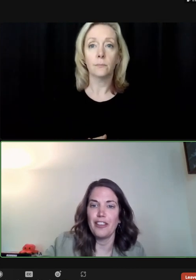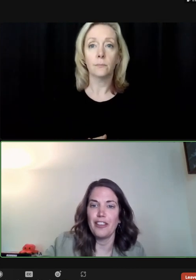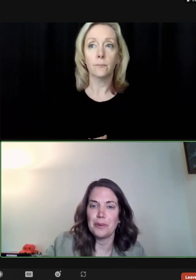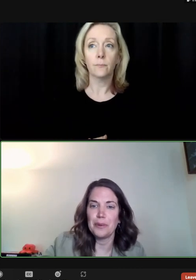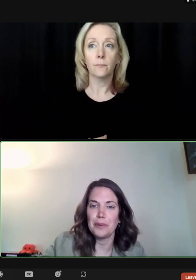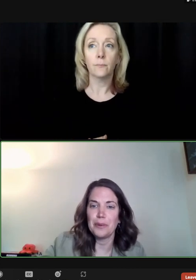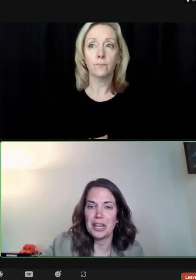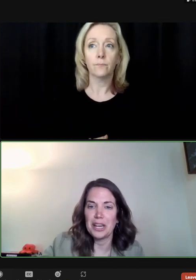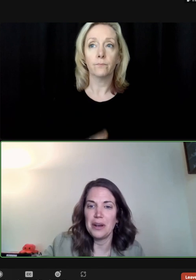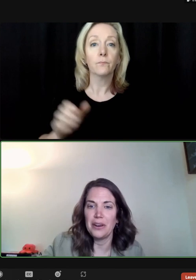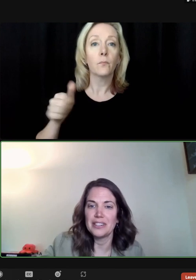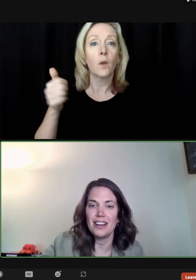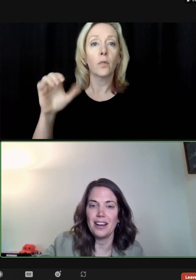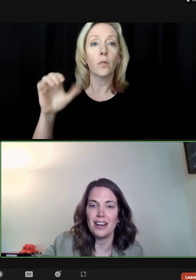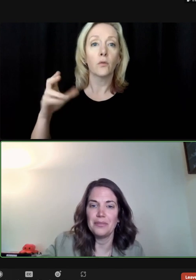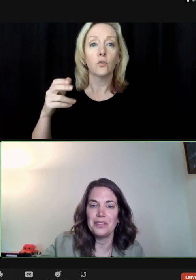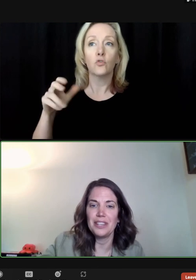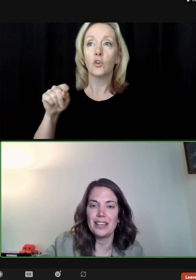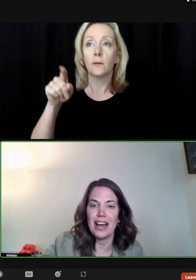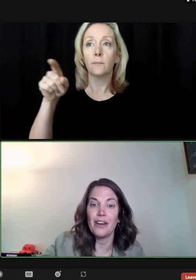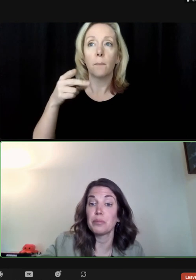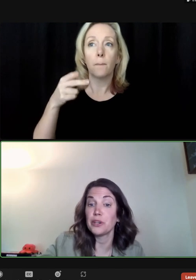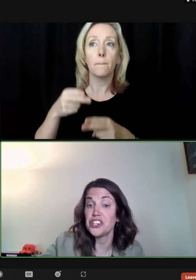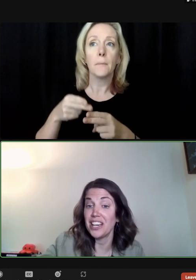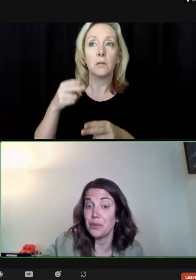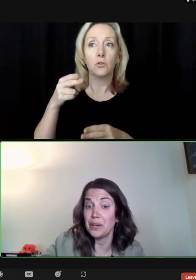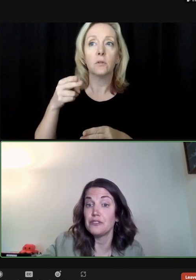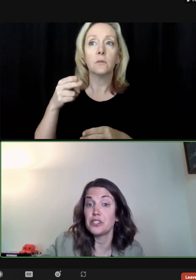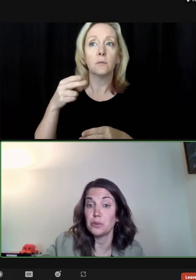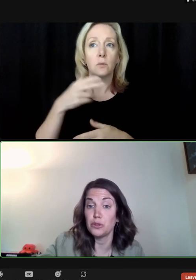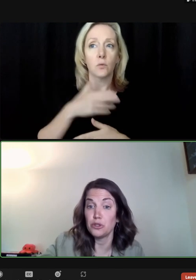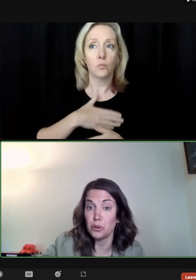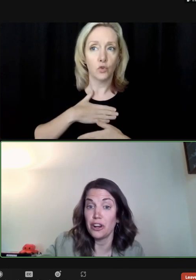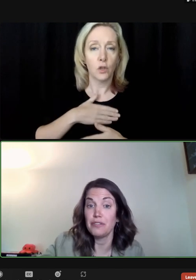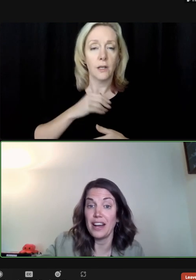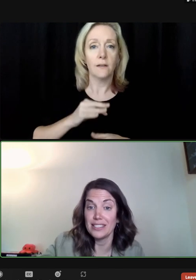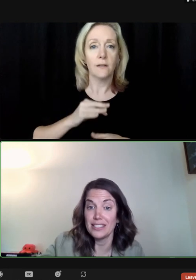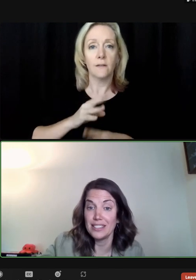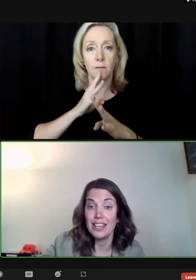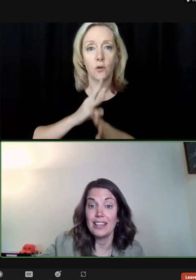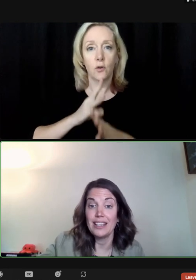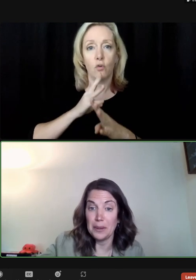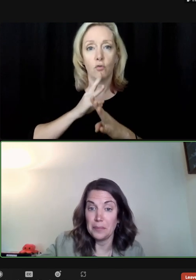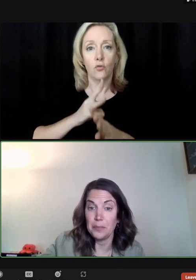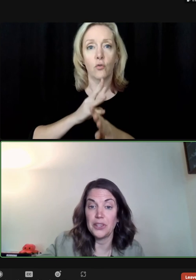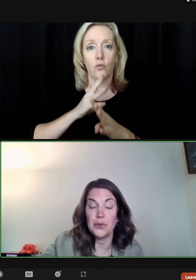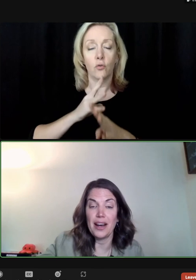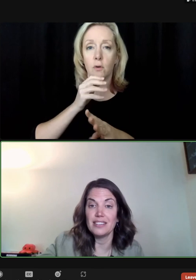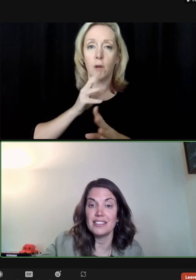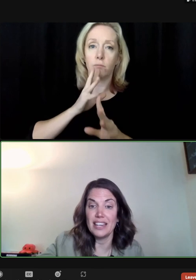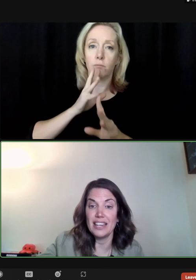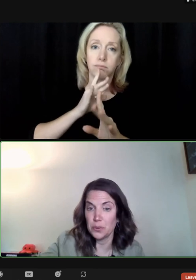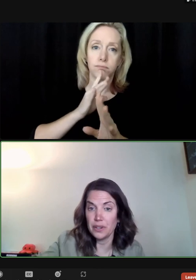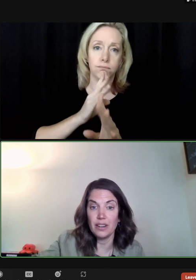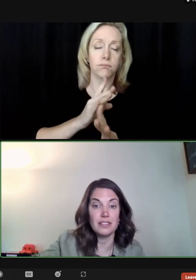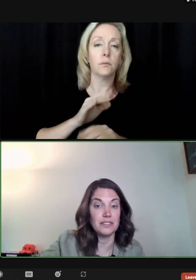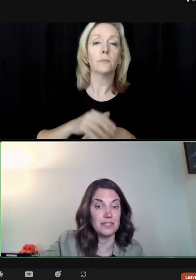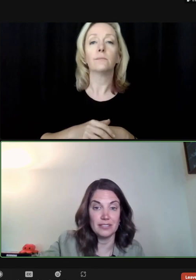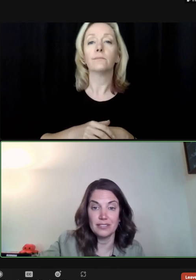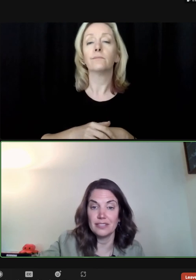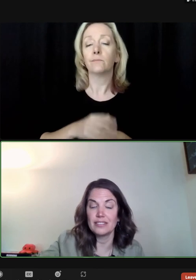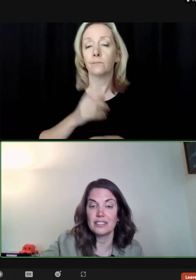Yes, and we've got another person responding about how they appreciate when individuals don't talk fast. Yep, when you have any